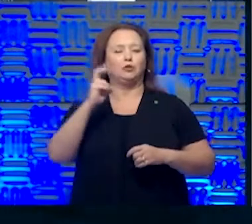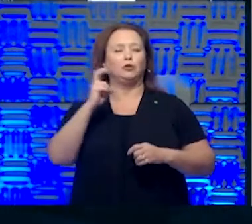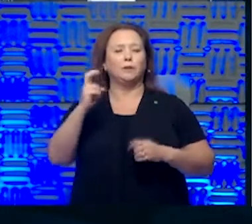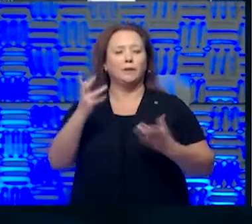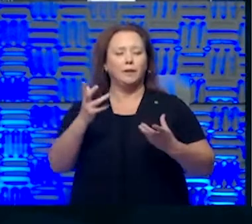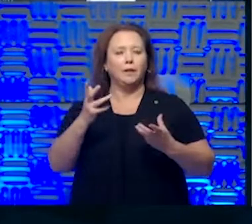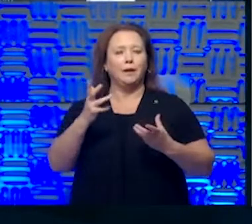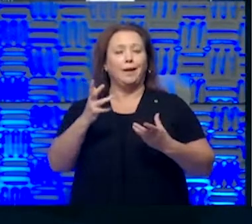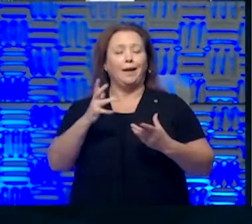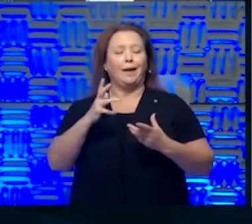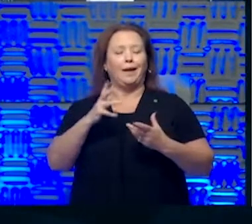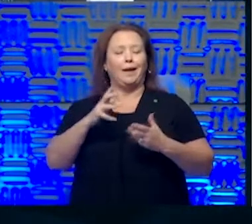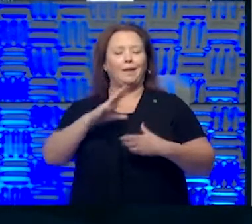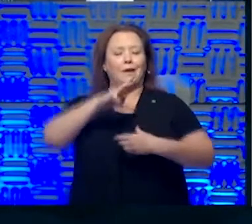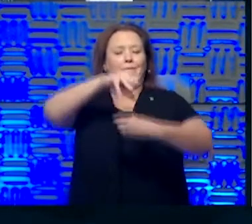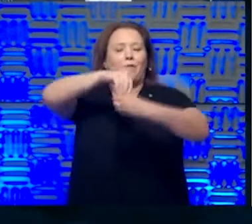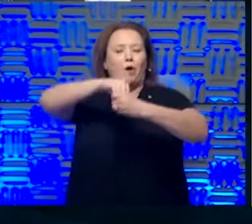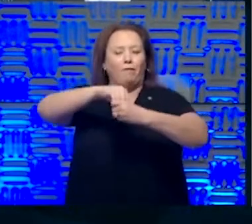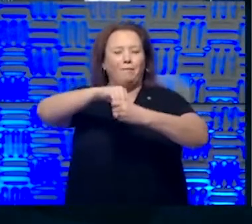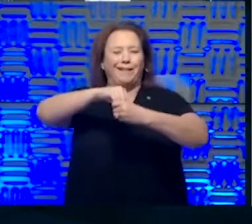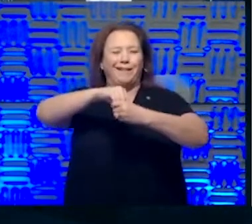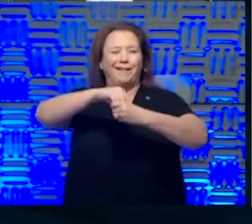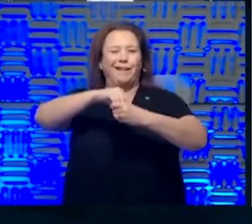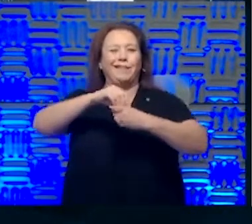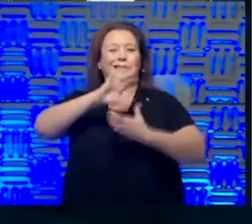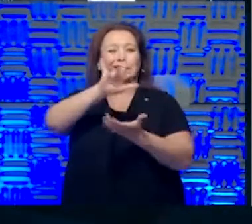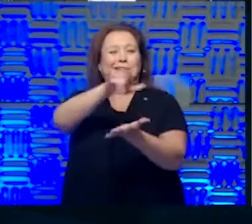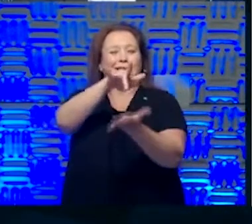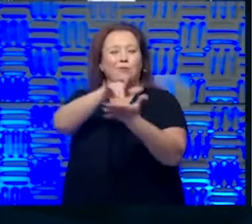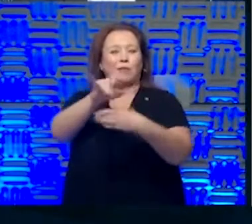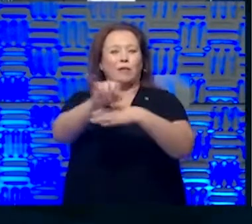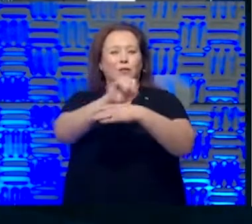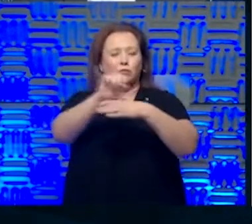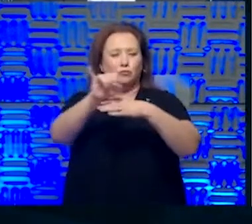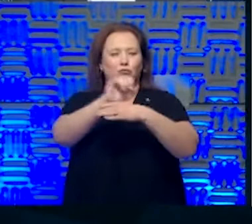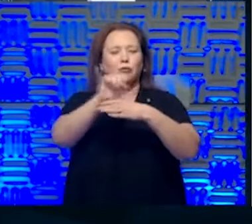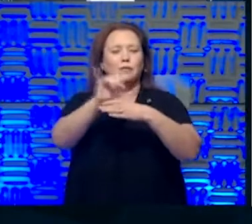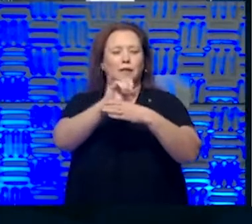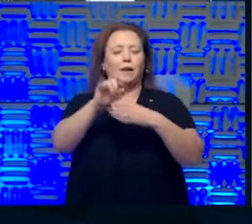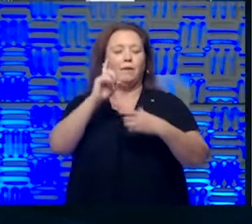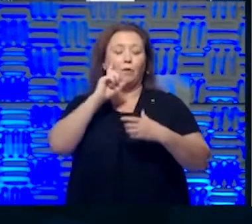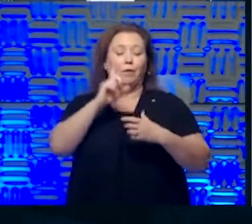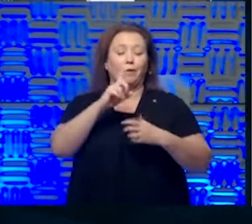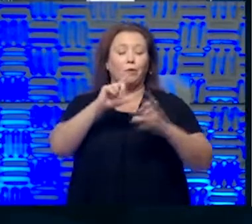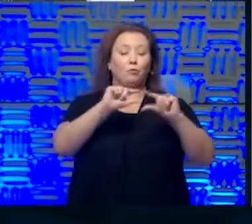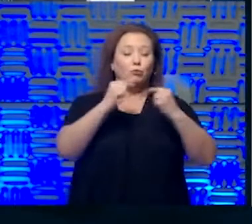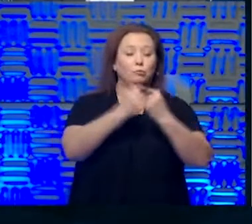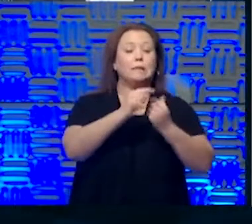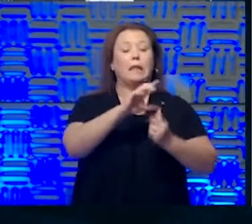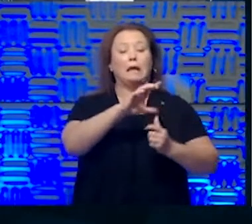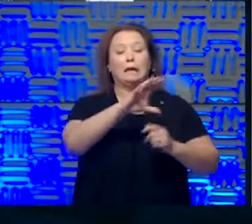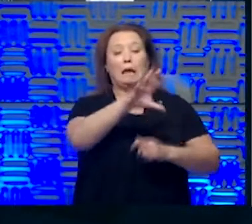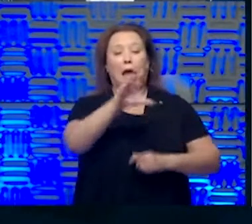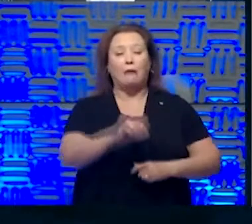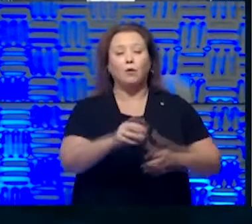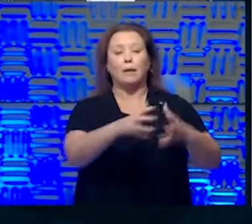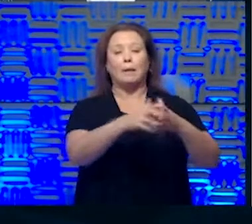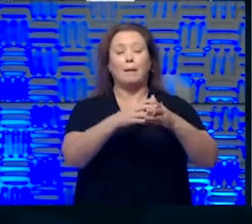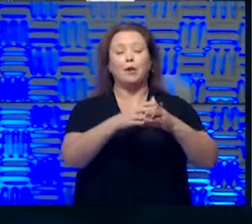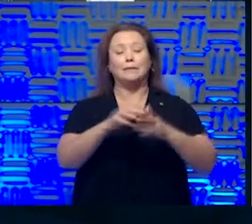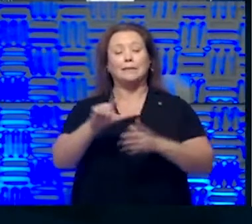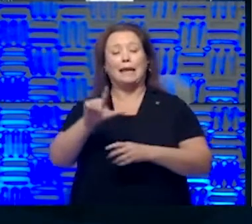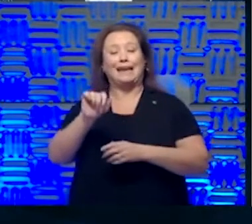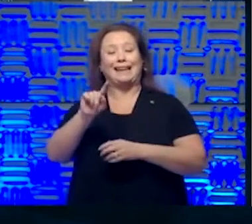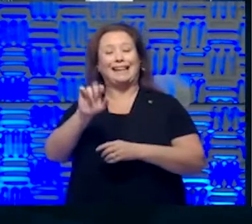essential industries and public-facing industries by groups like African Americans and Latinos are an issue. We do know that